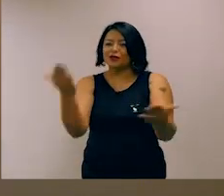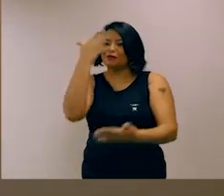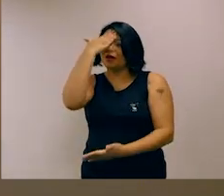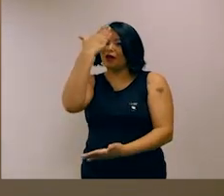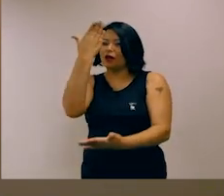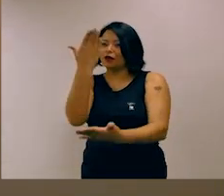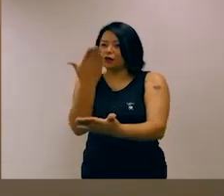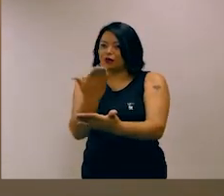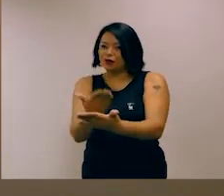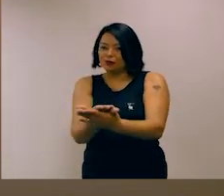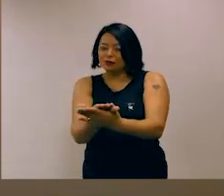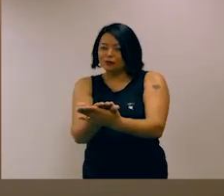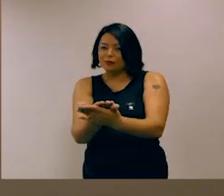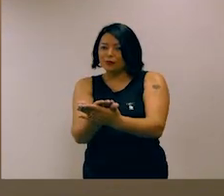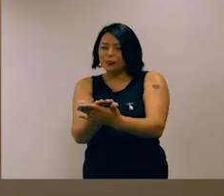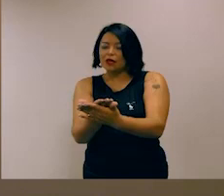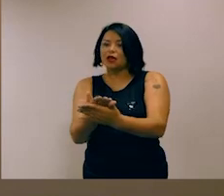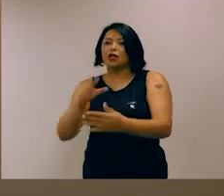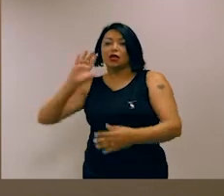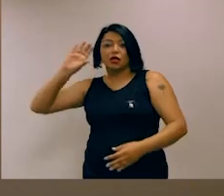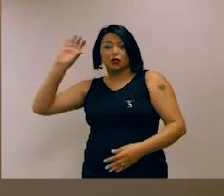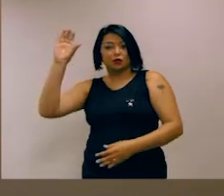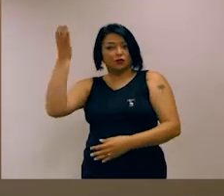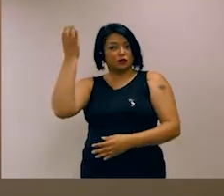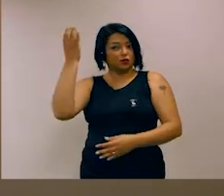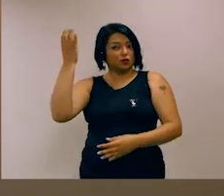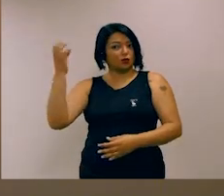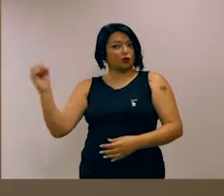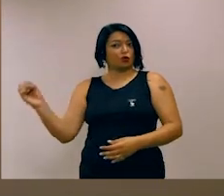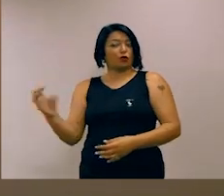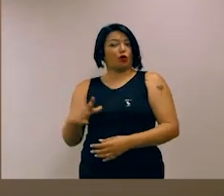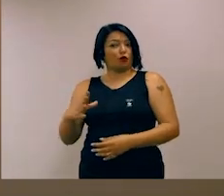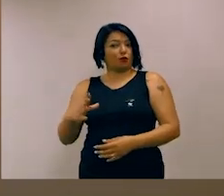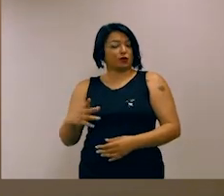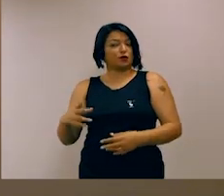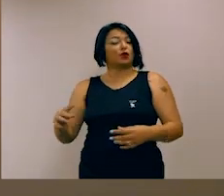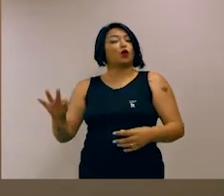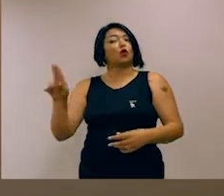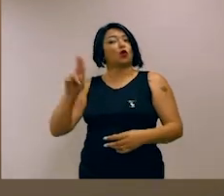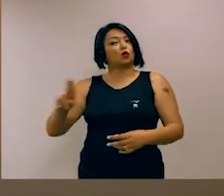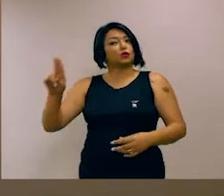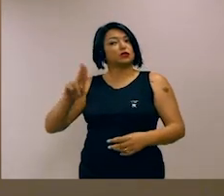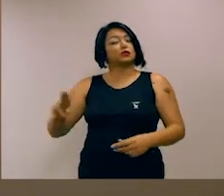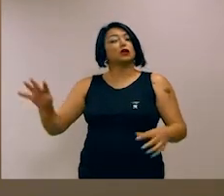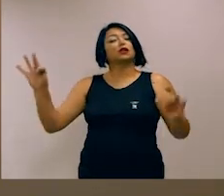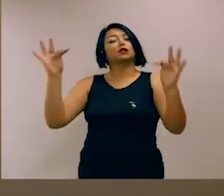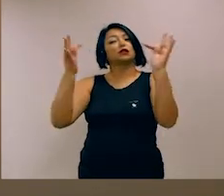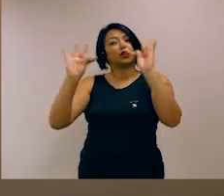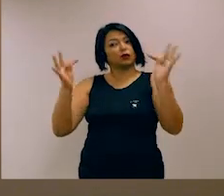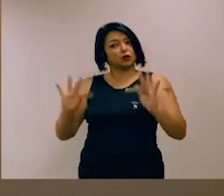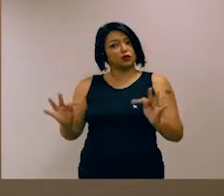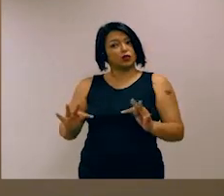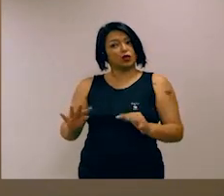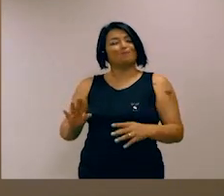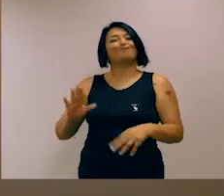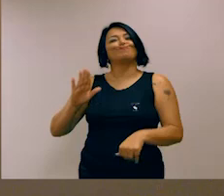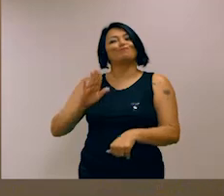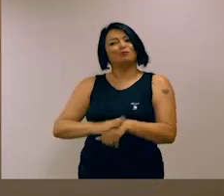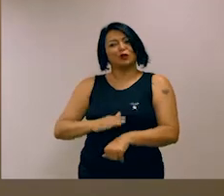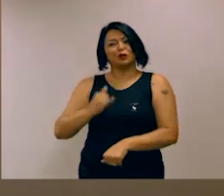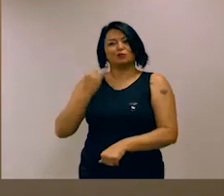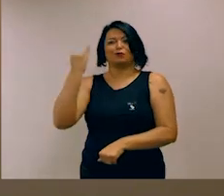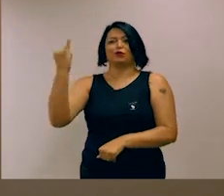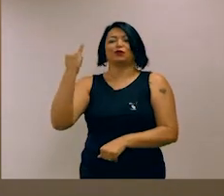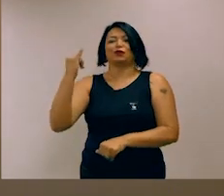effective. I believe that the creation of innovative solutions via technology is essential for